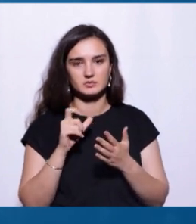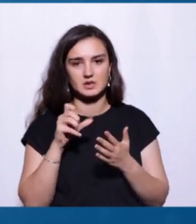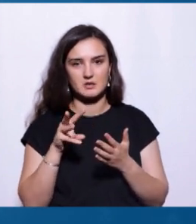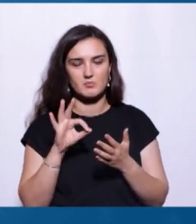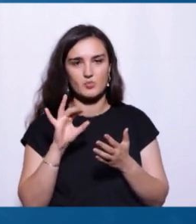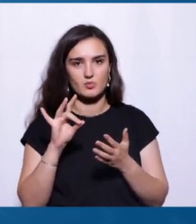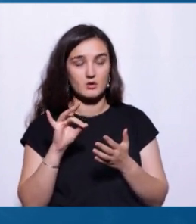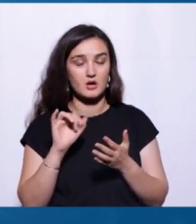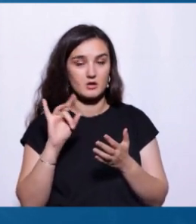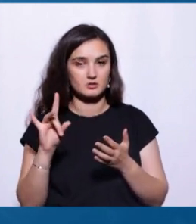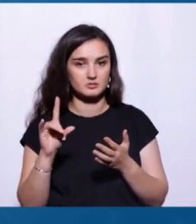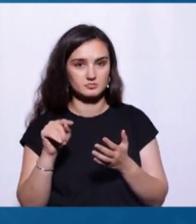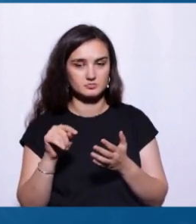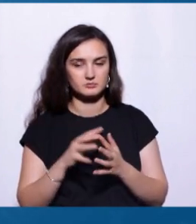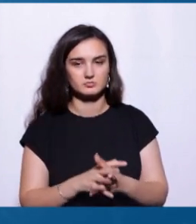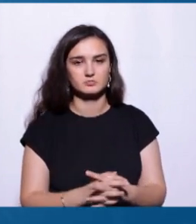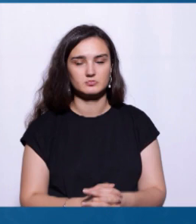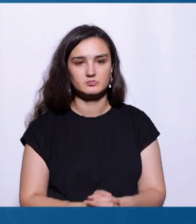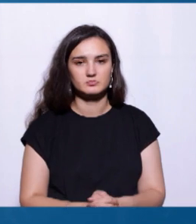or are.